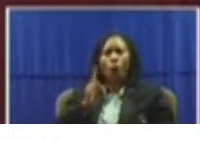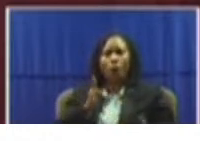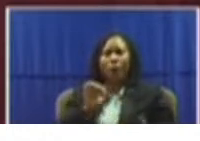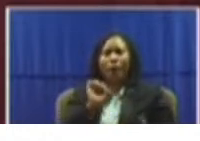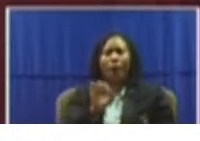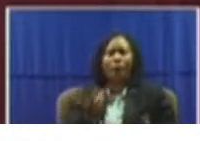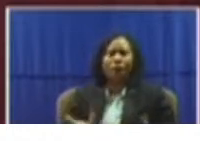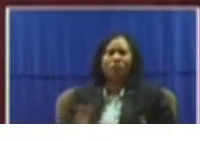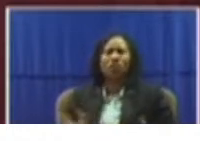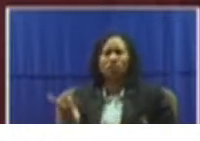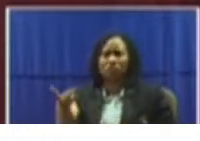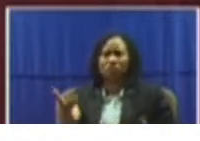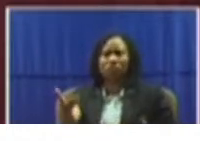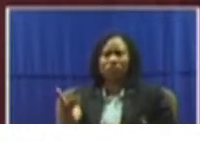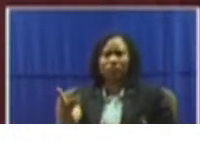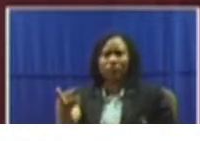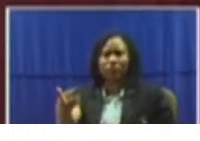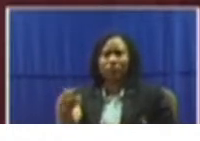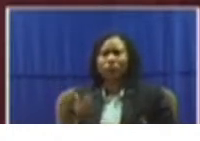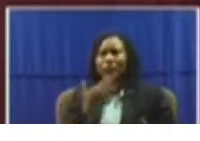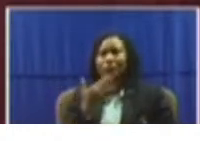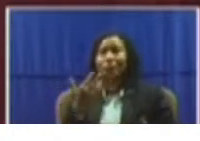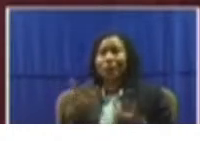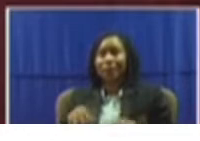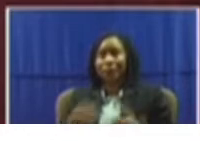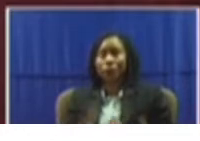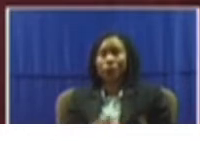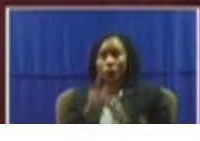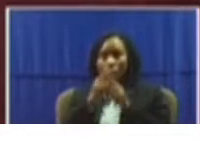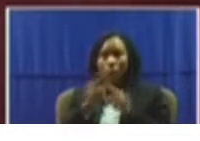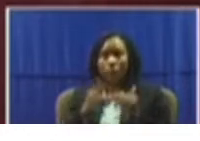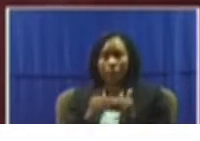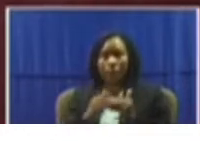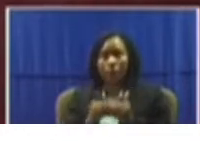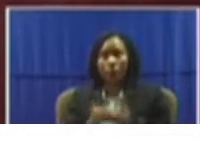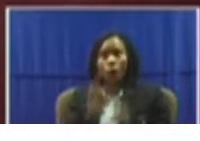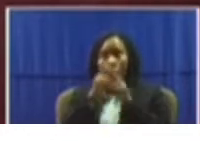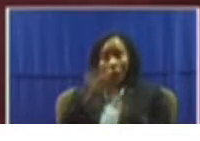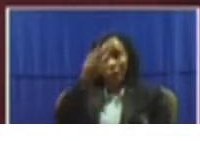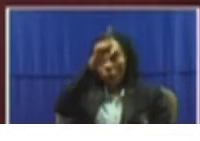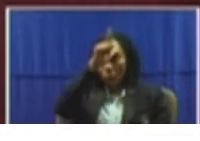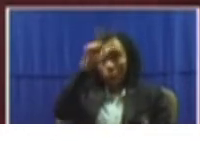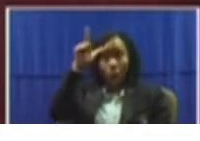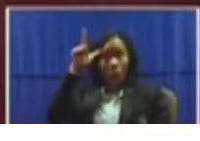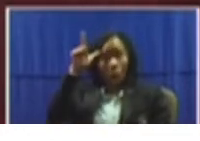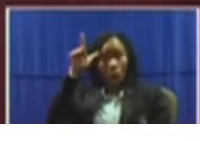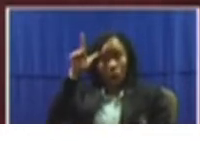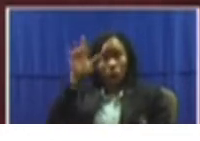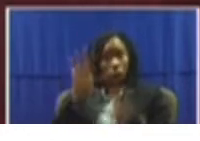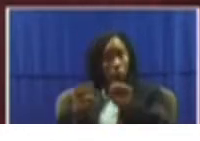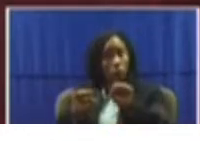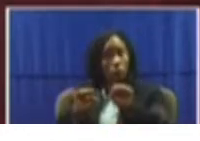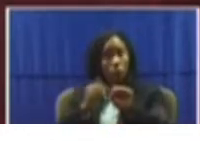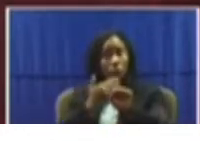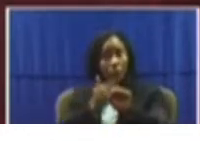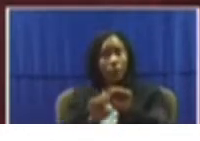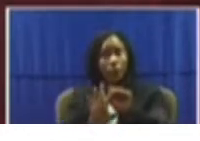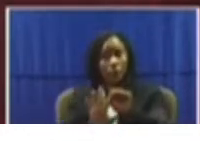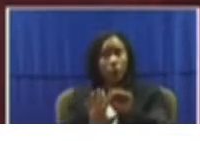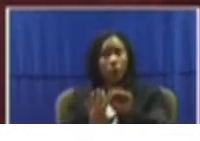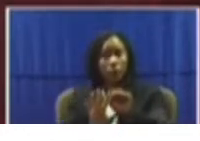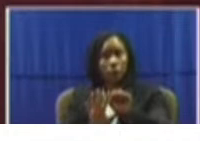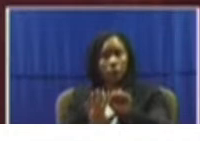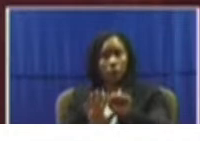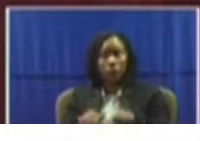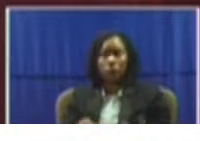you. Thank you very much, honorable member. Honorable Zulu, hold on, please. Thank you.